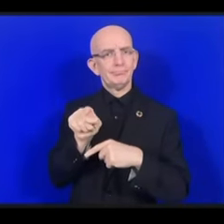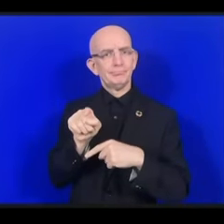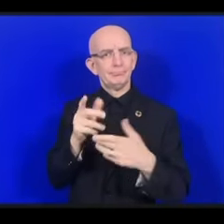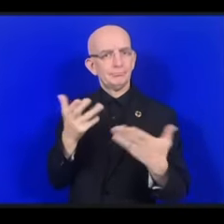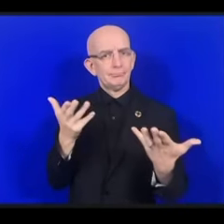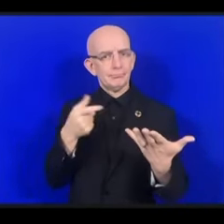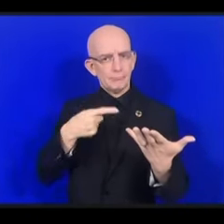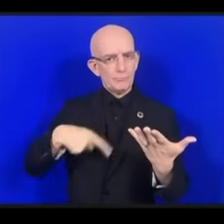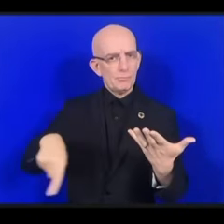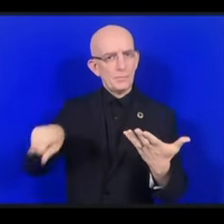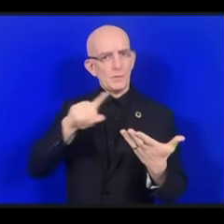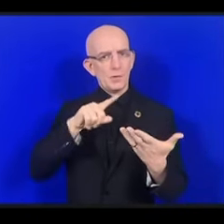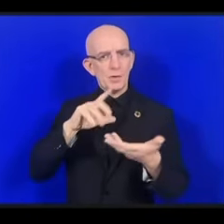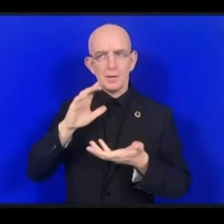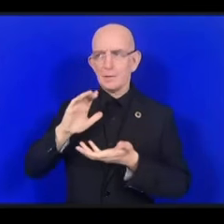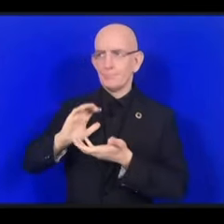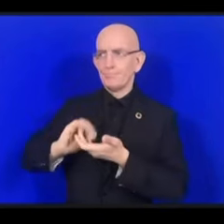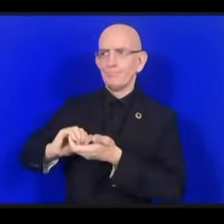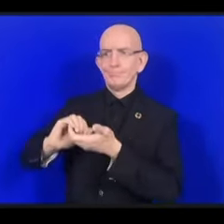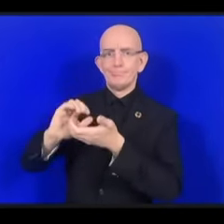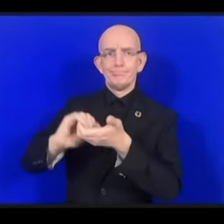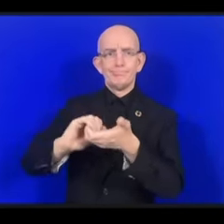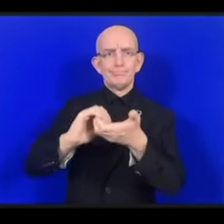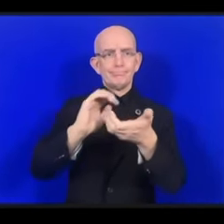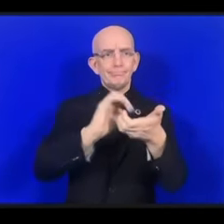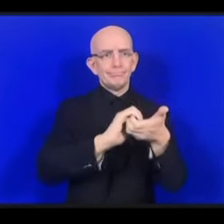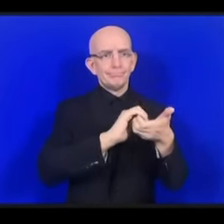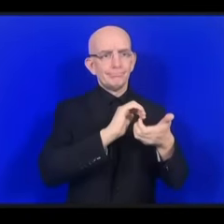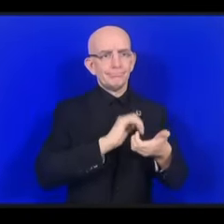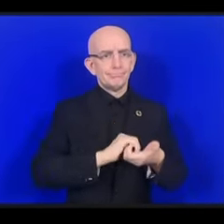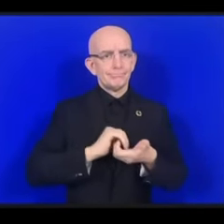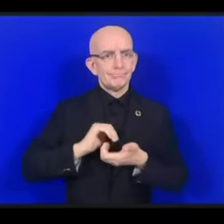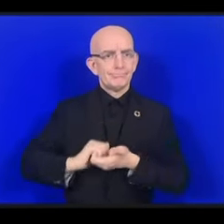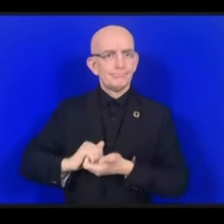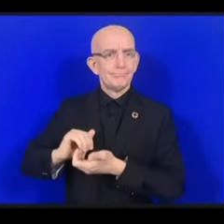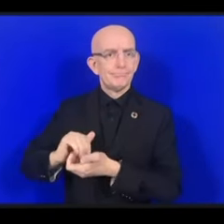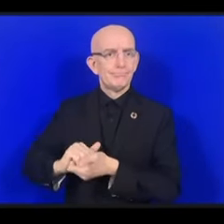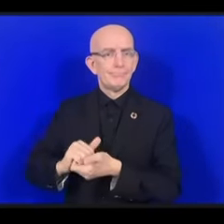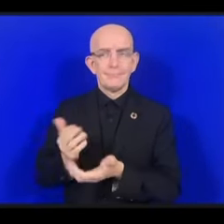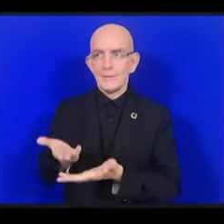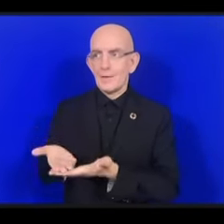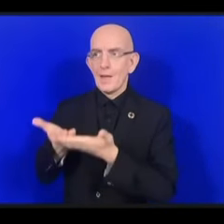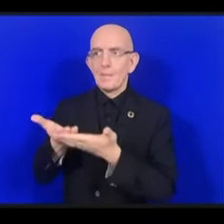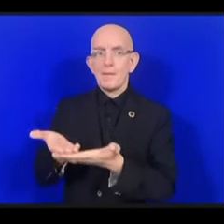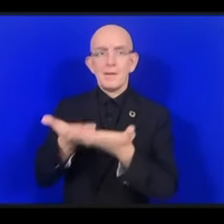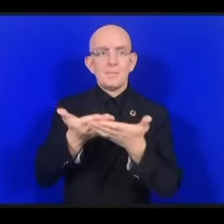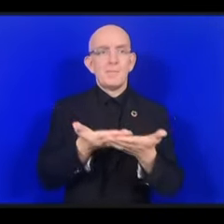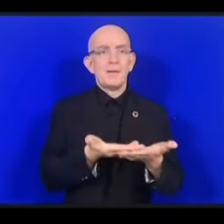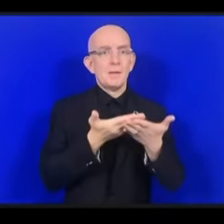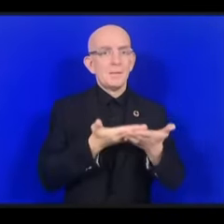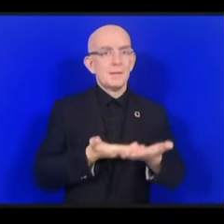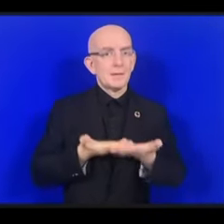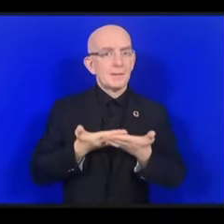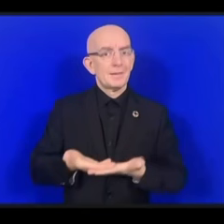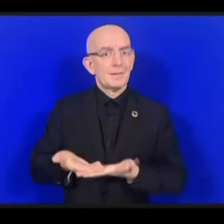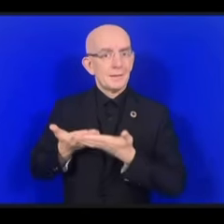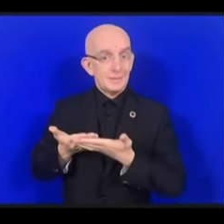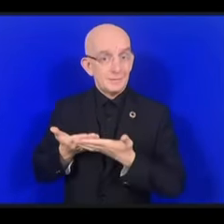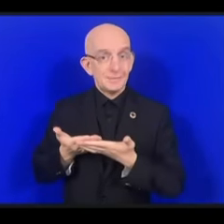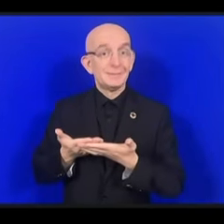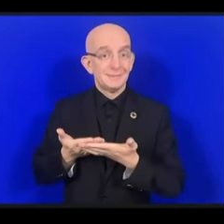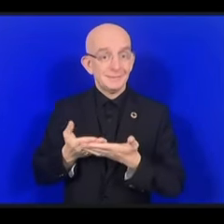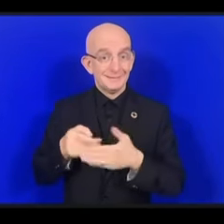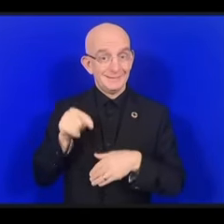According to a survey conducted by a company, the number of times the word Kizuna was used in